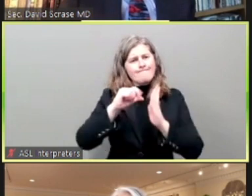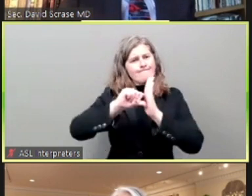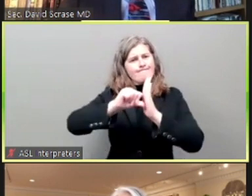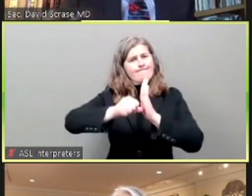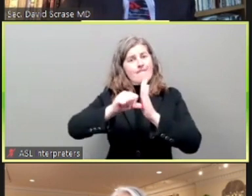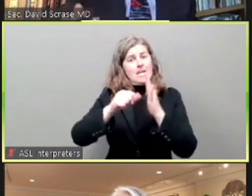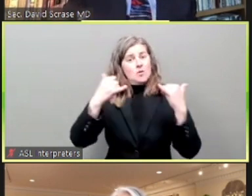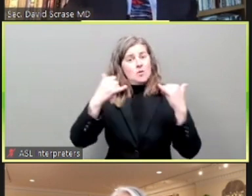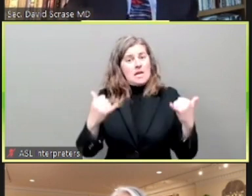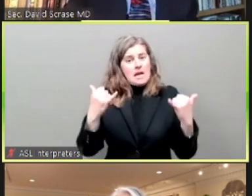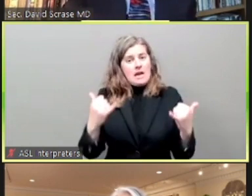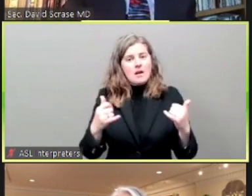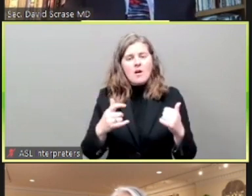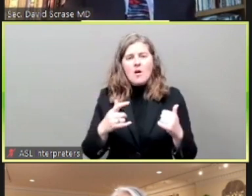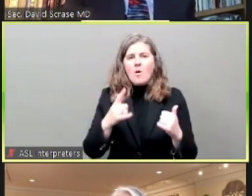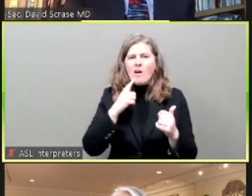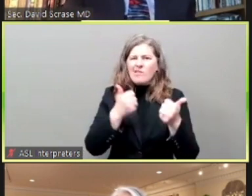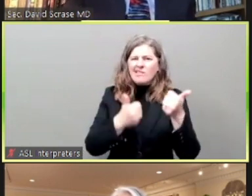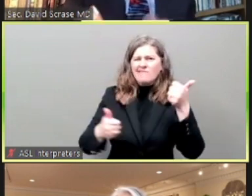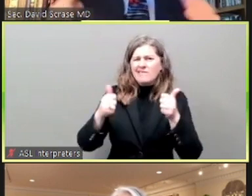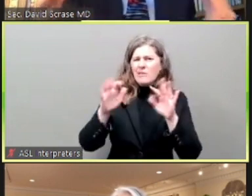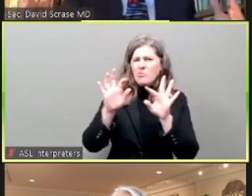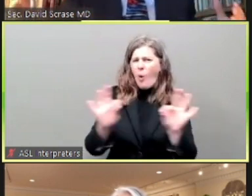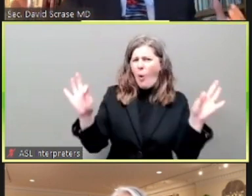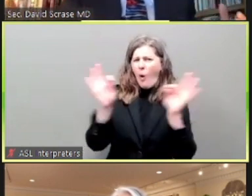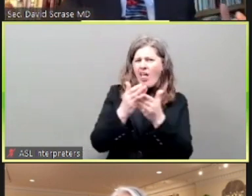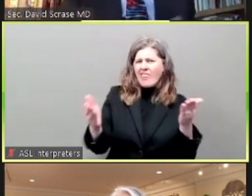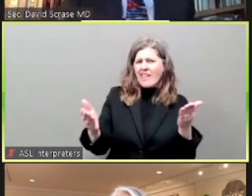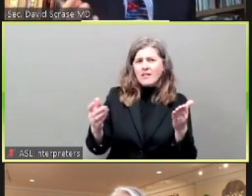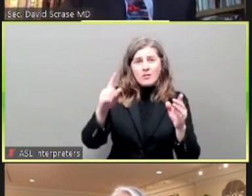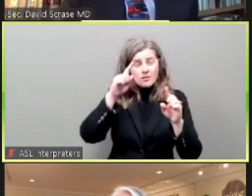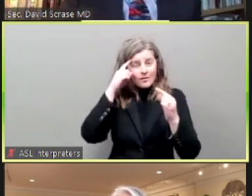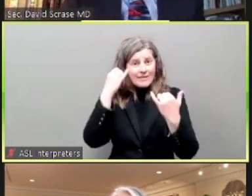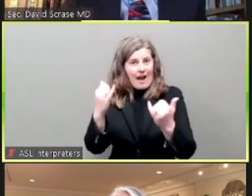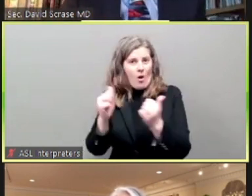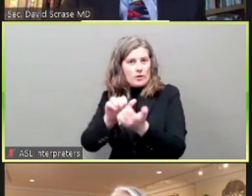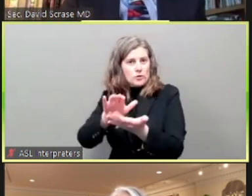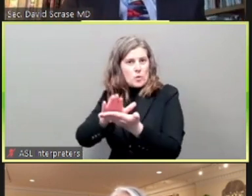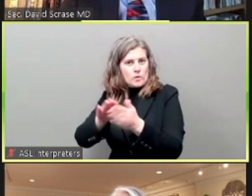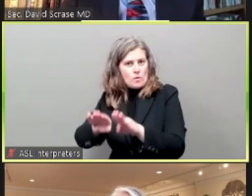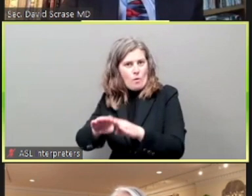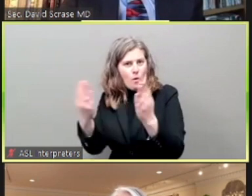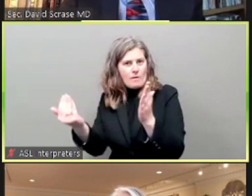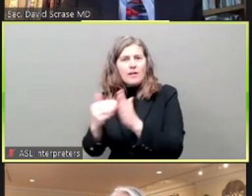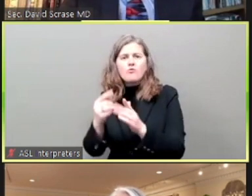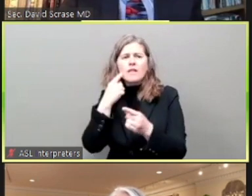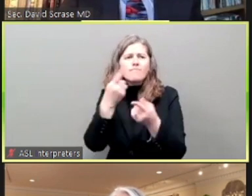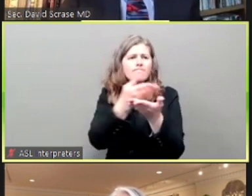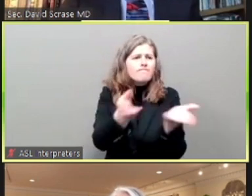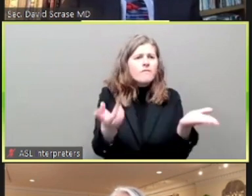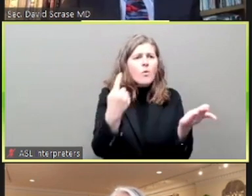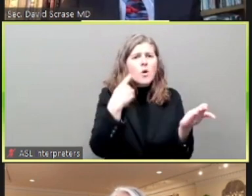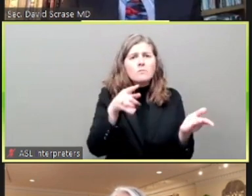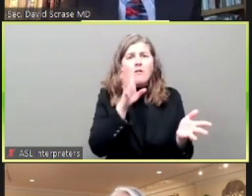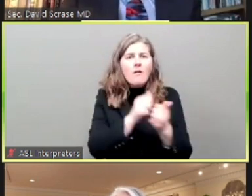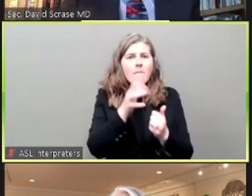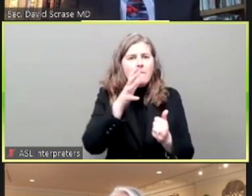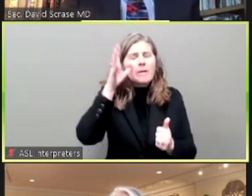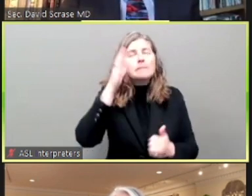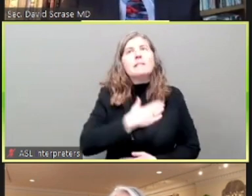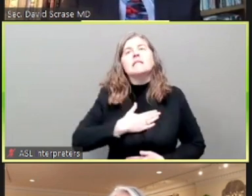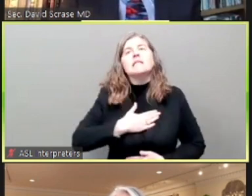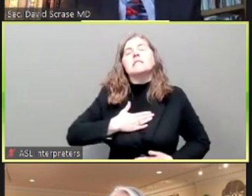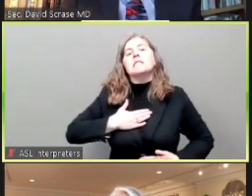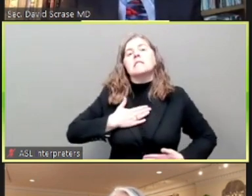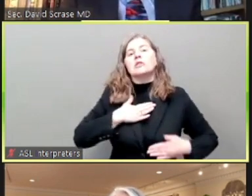today, I think one of the chief things we can do right now, particularly with schools reopening, and this is really to you parents who are watching, please